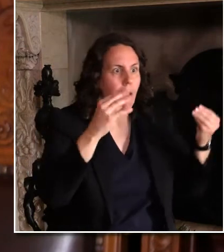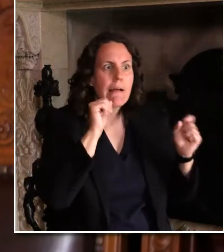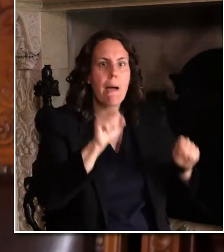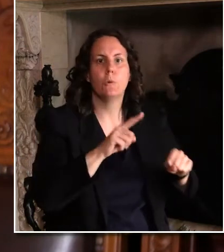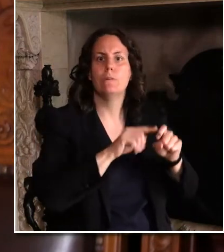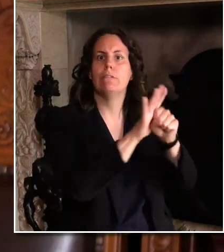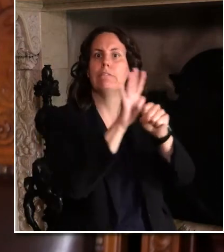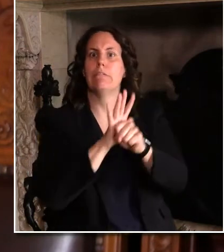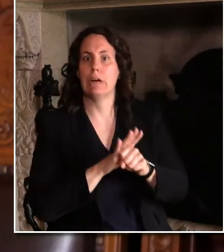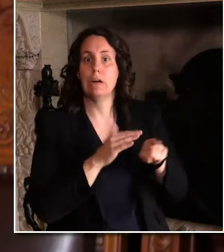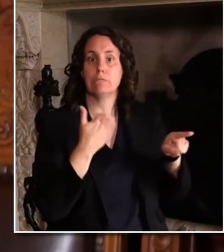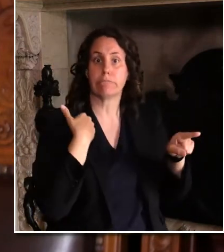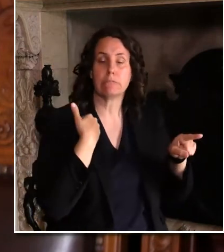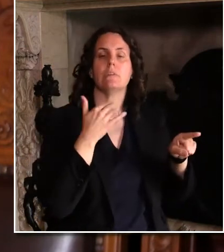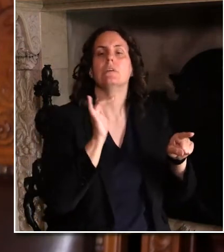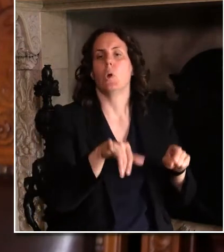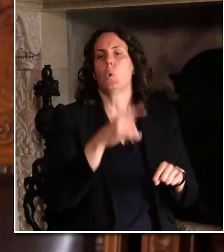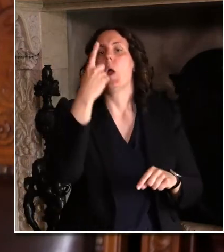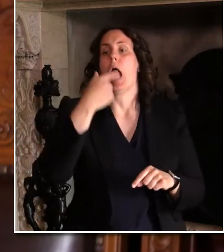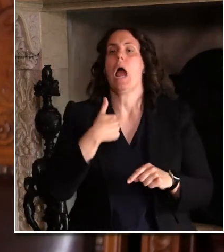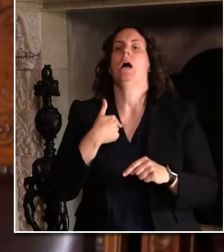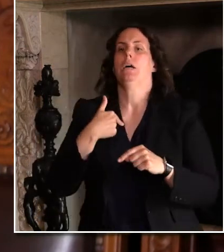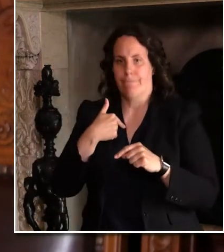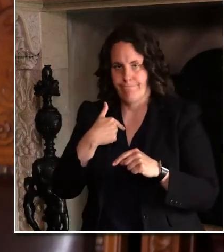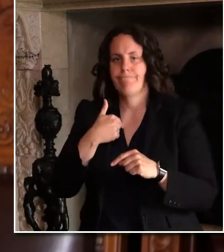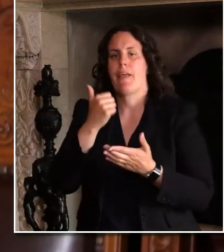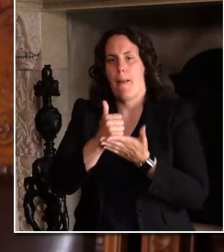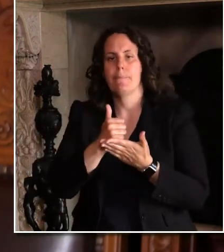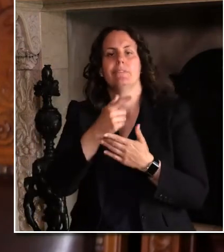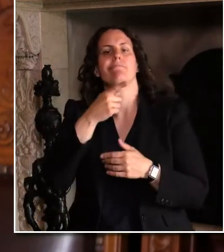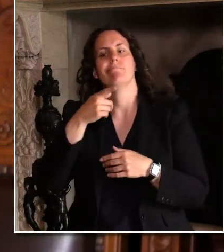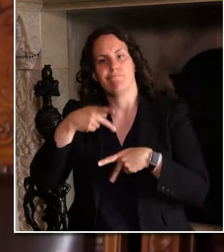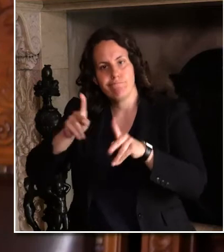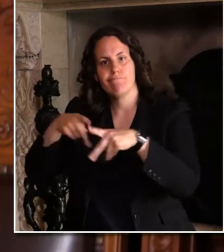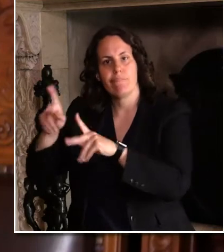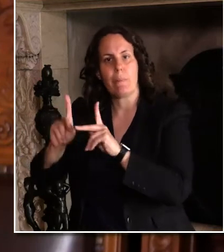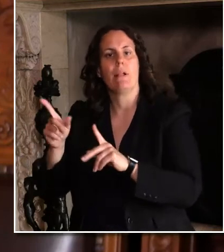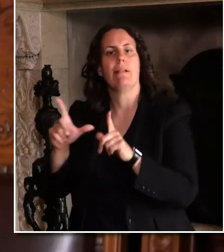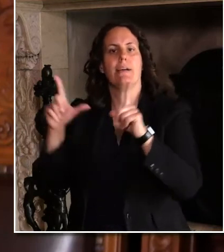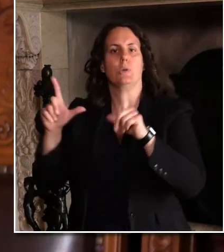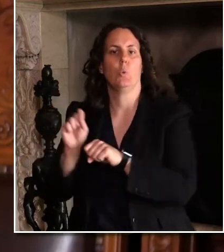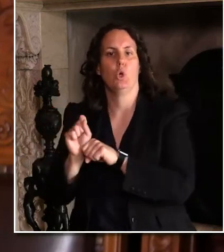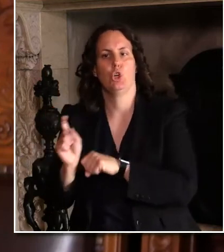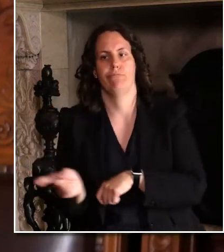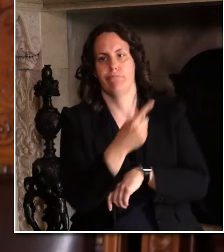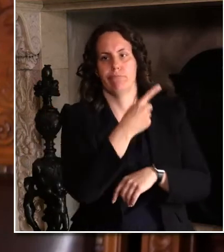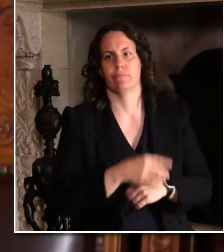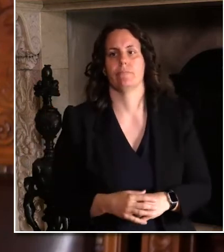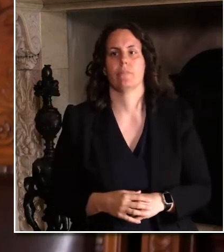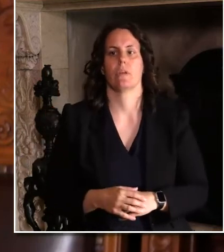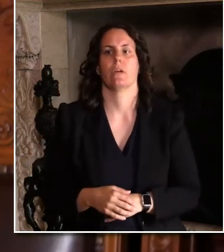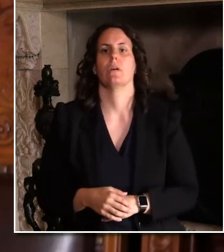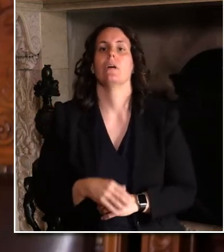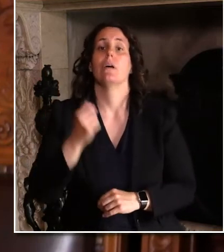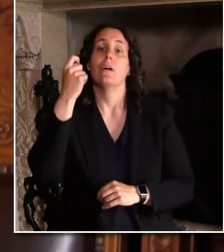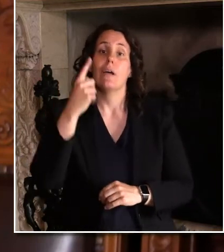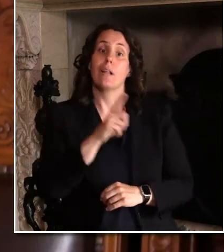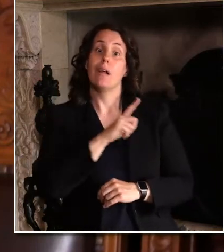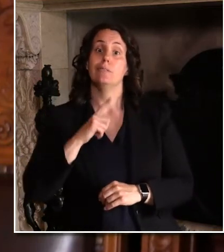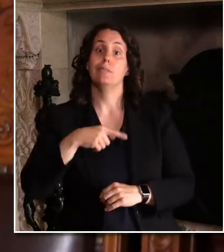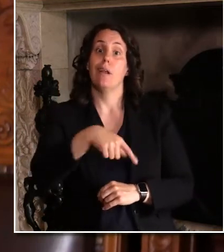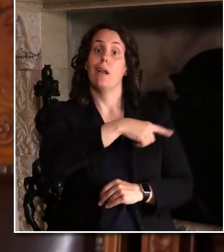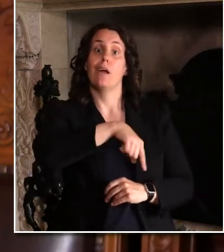legislature didn't extend the public health emergency, that flexibility went away. And so this is an attempt to do so through the